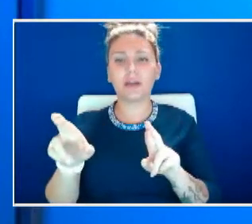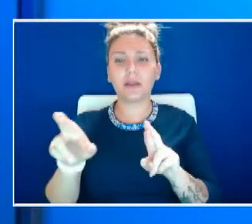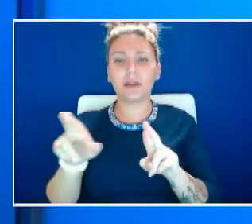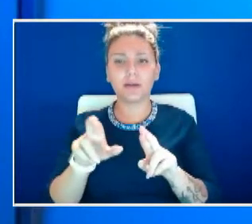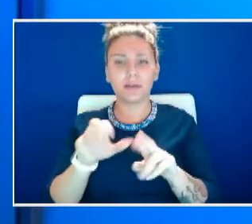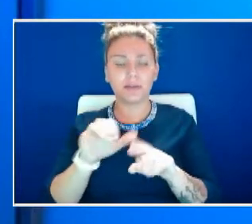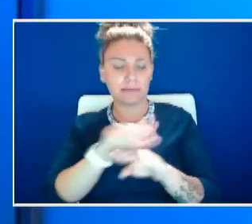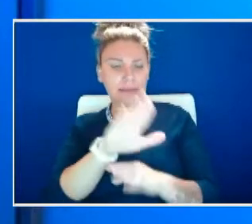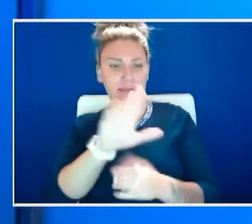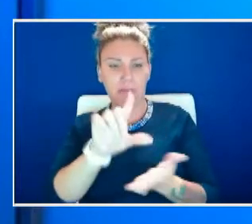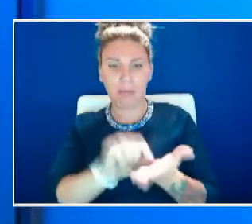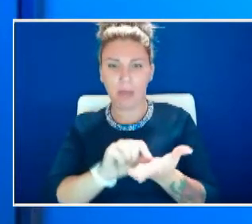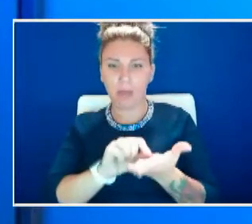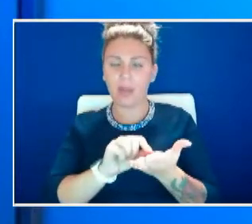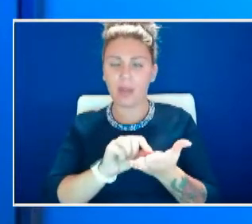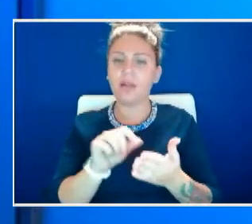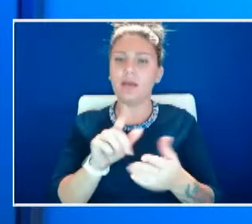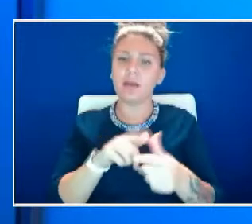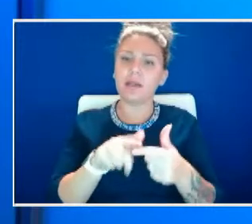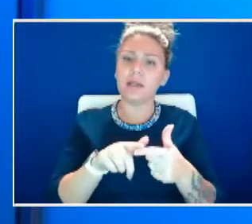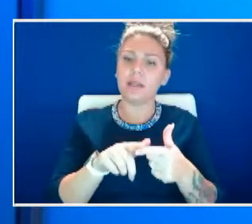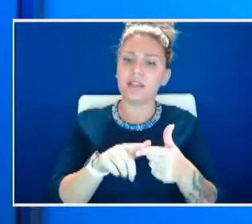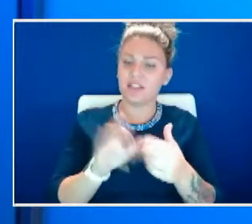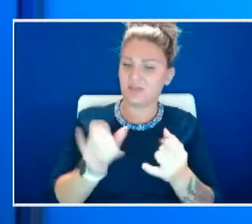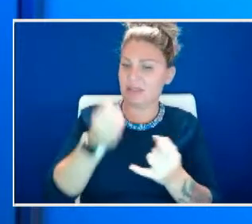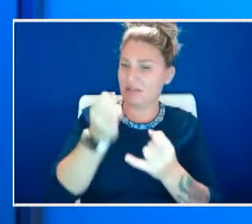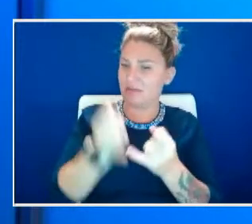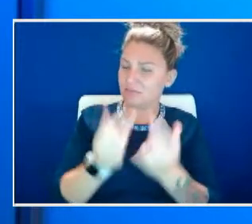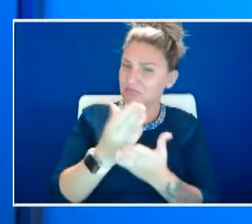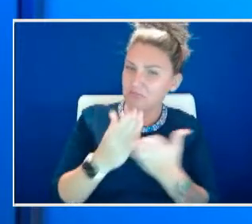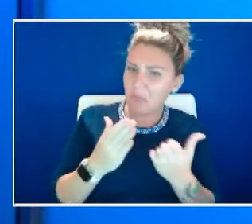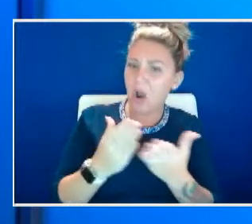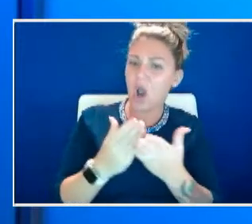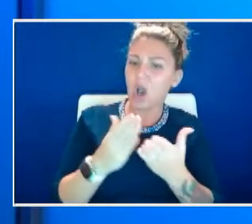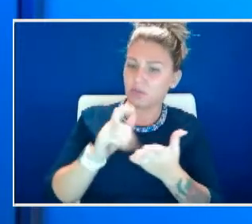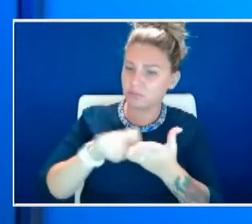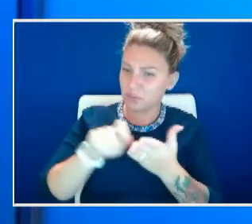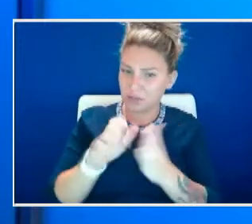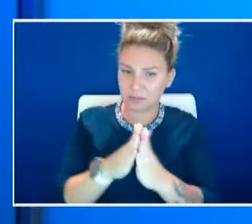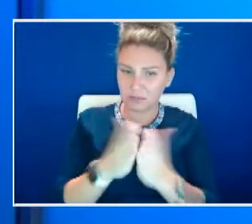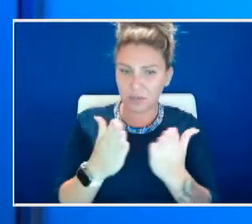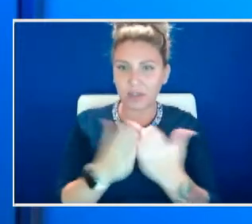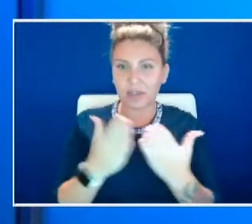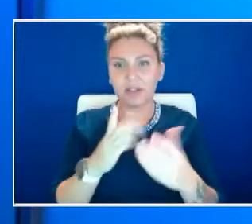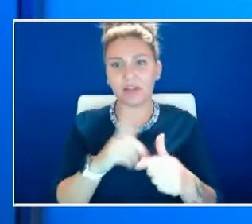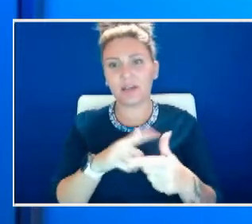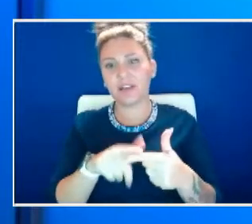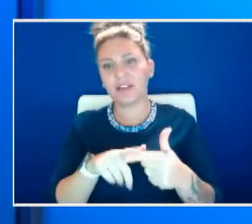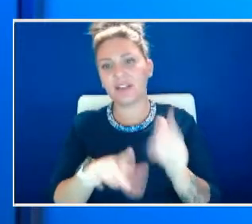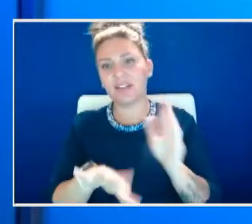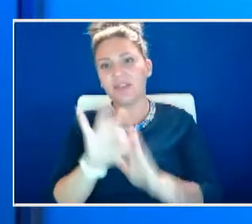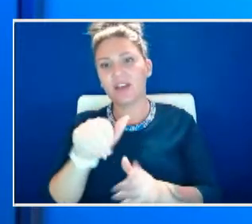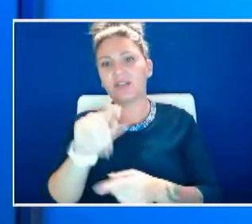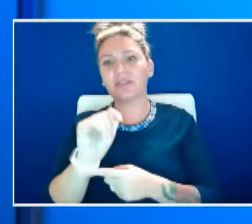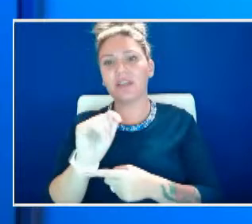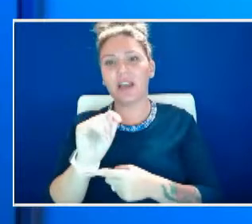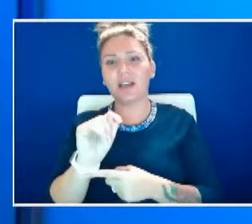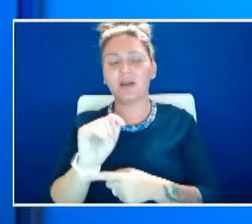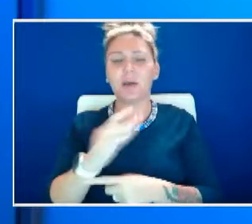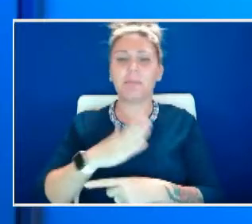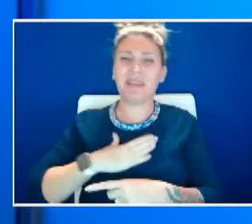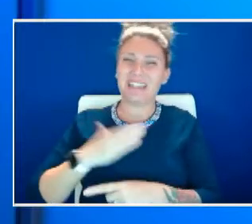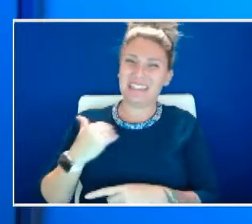publication, and it was in the last stages, and come to find out, my cancer had metastasized,